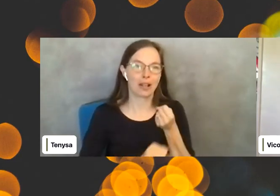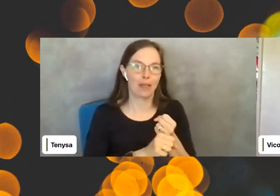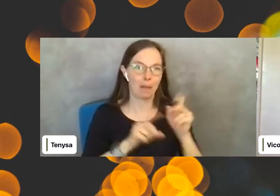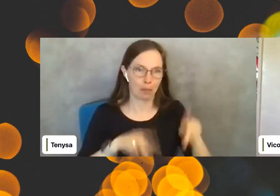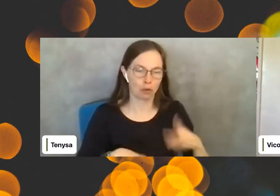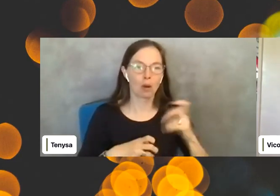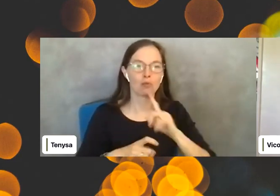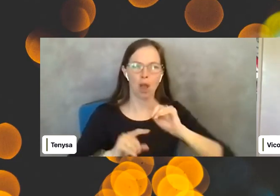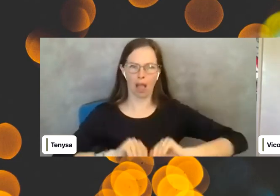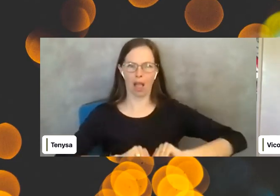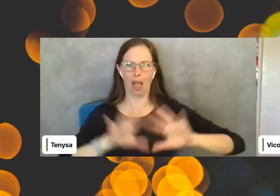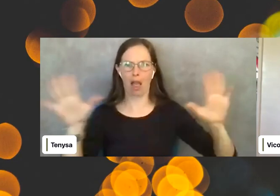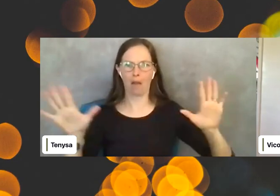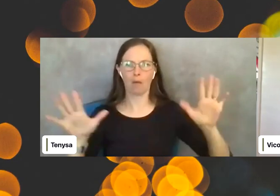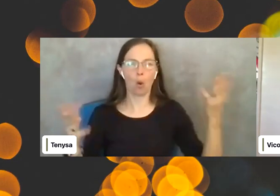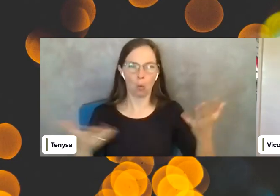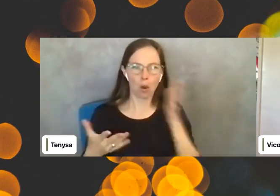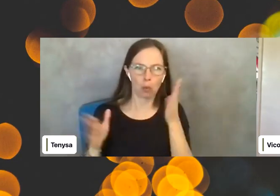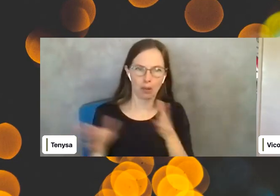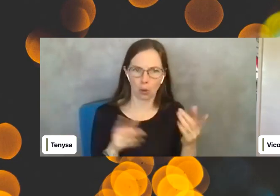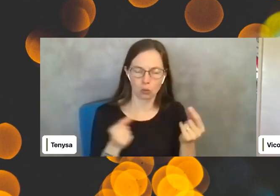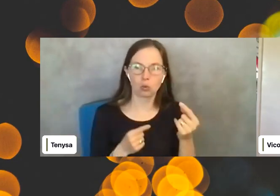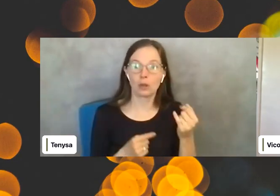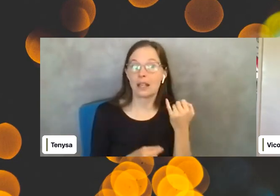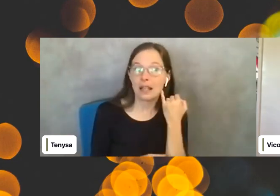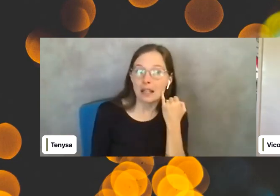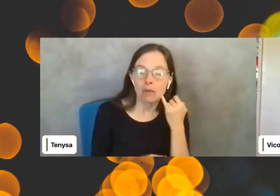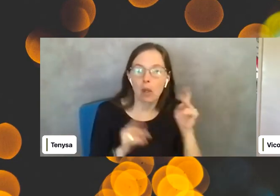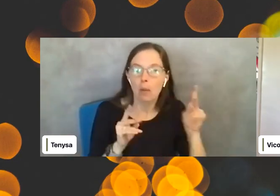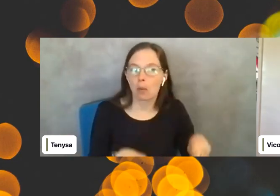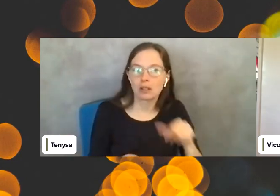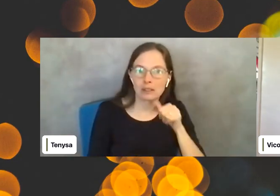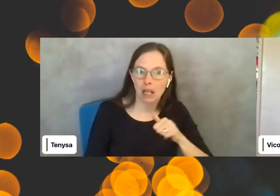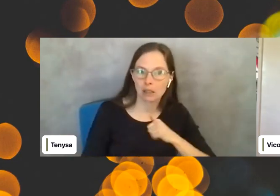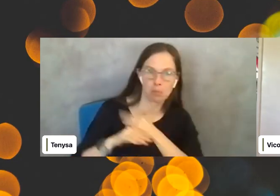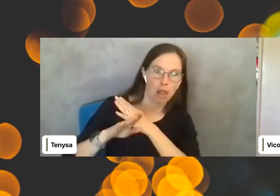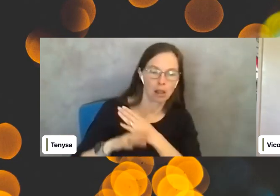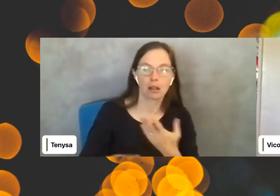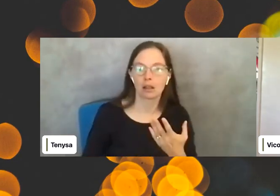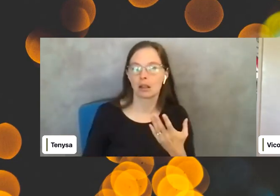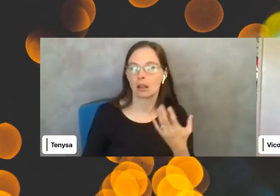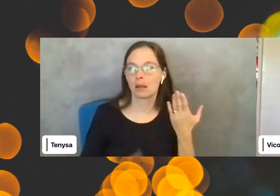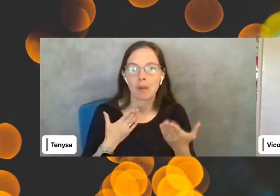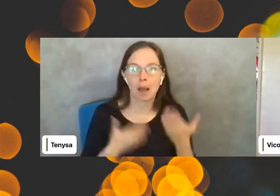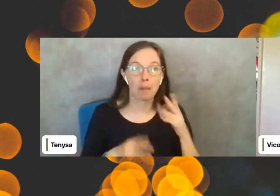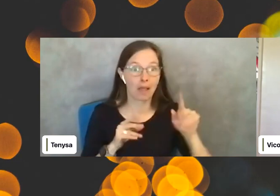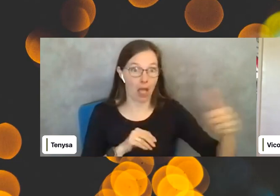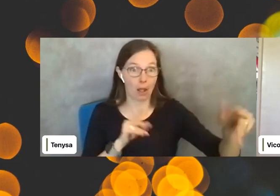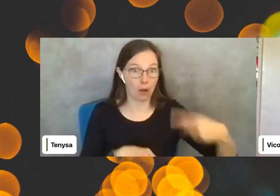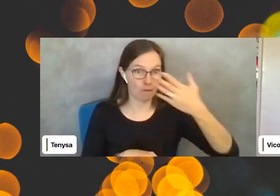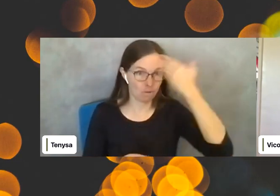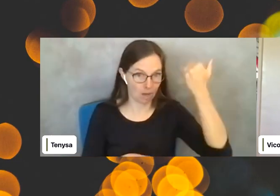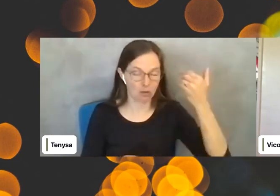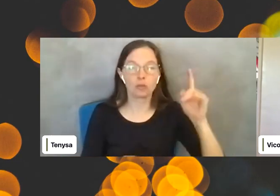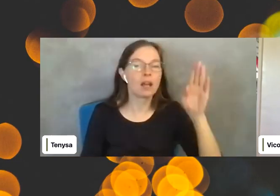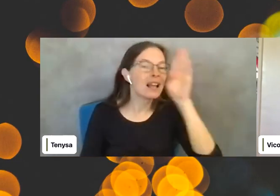you're going in case the person doesn't parry, in case there's like, they forget where to go. That way you're never